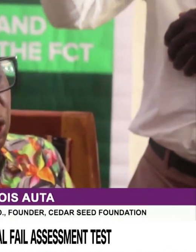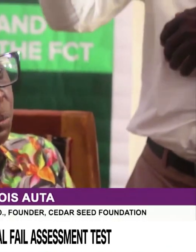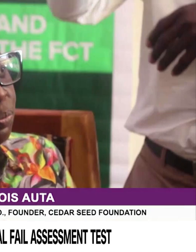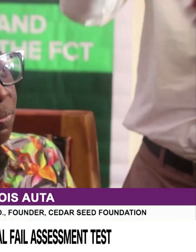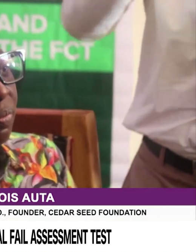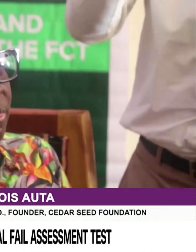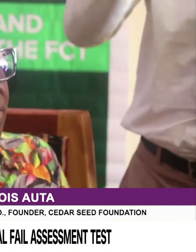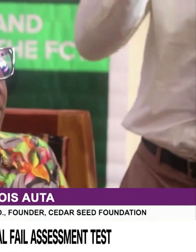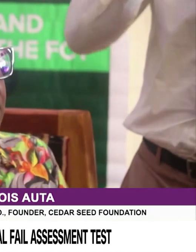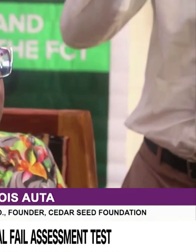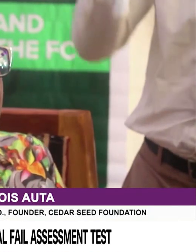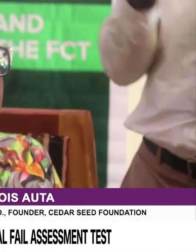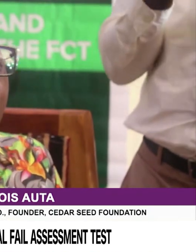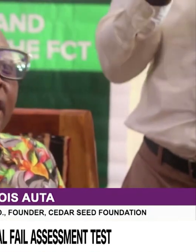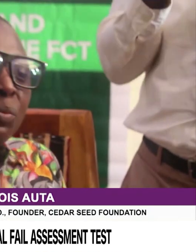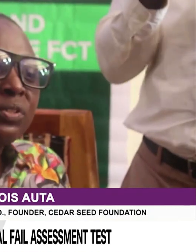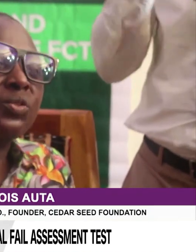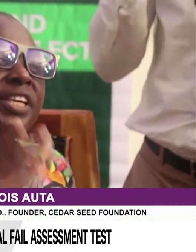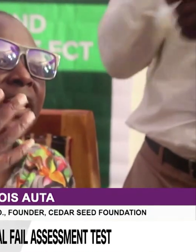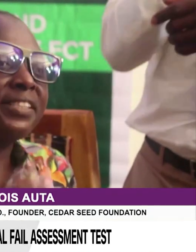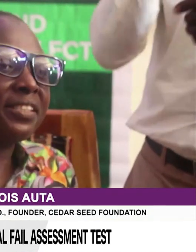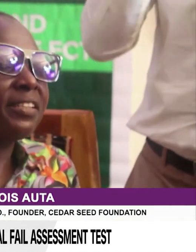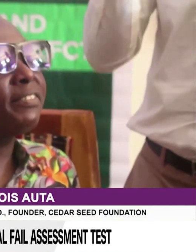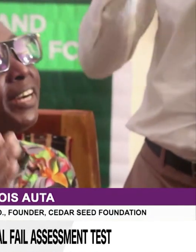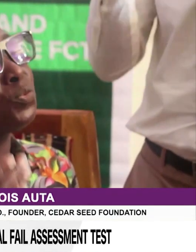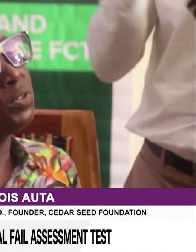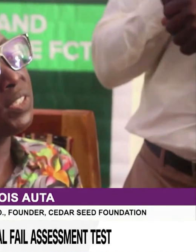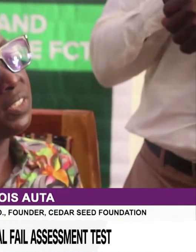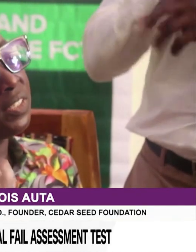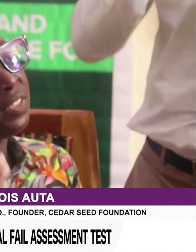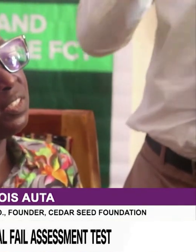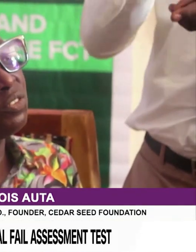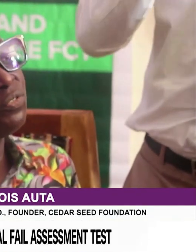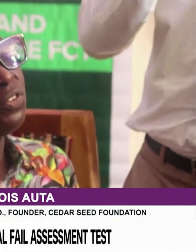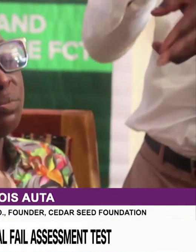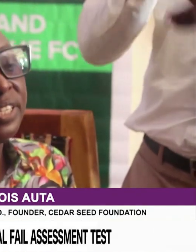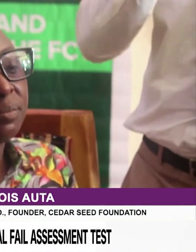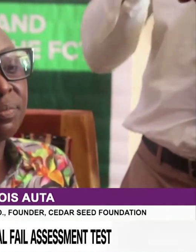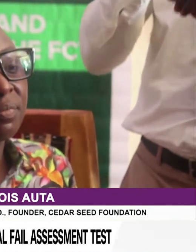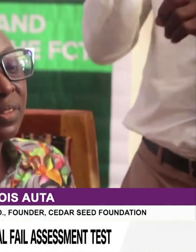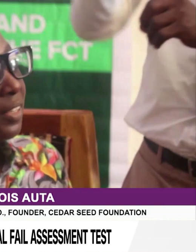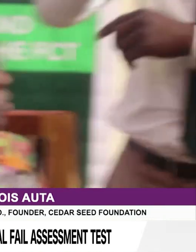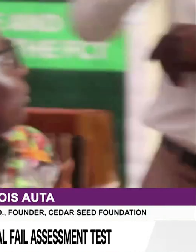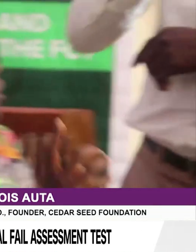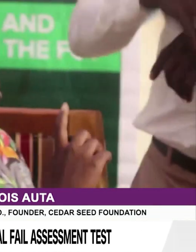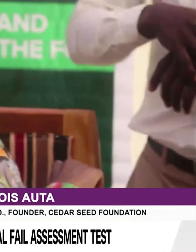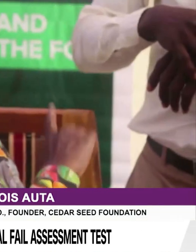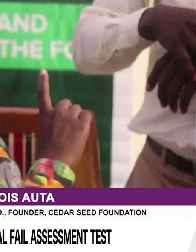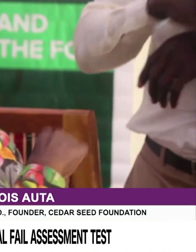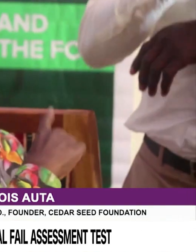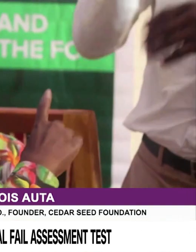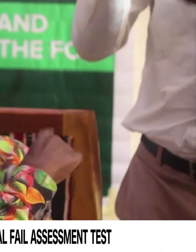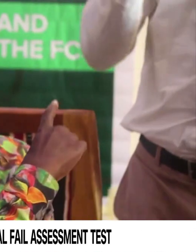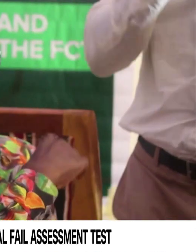participants in the group. So we're able to get responses from them,